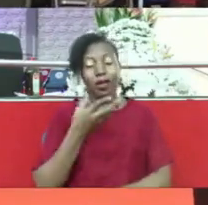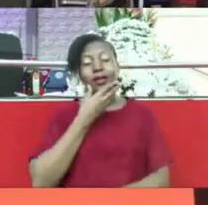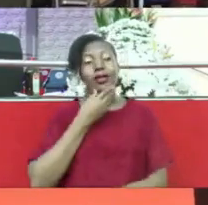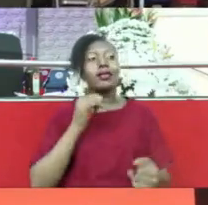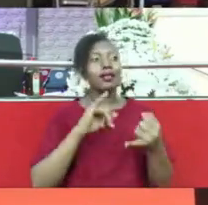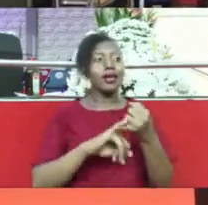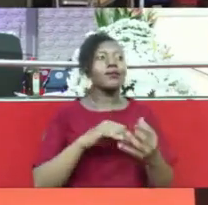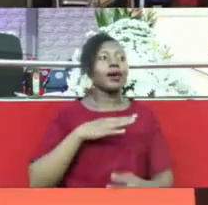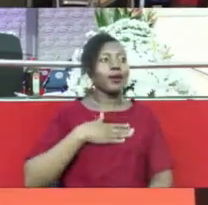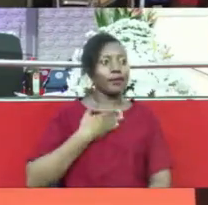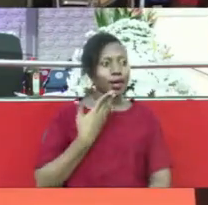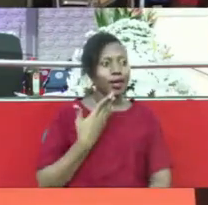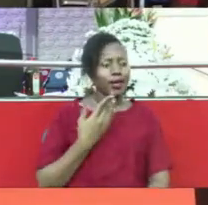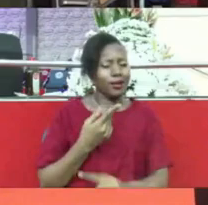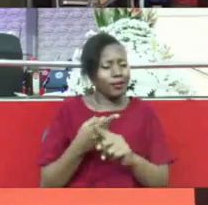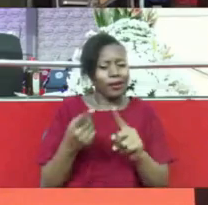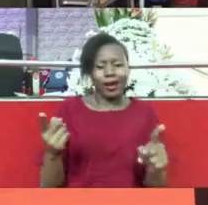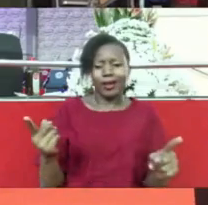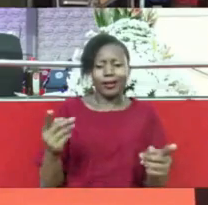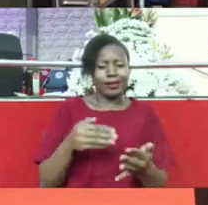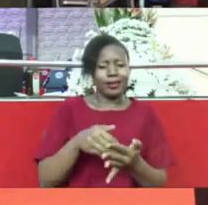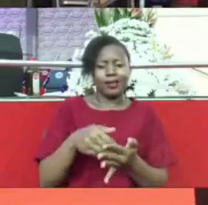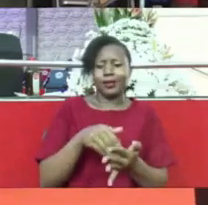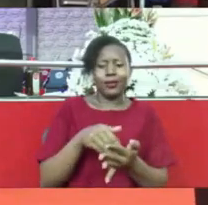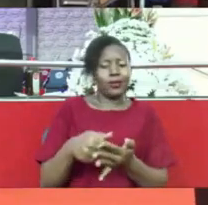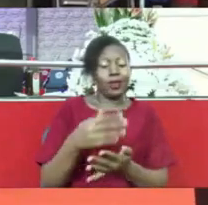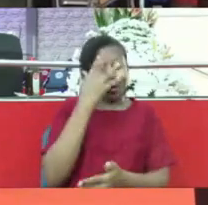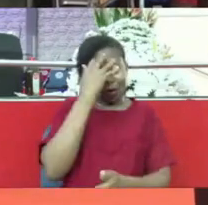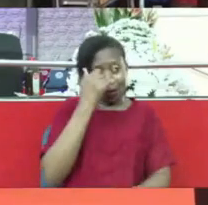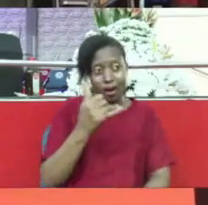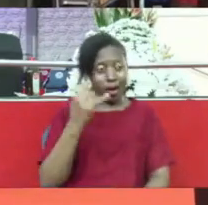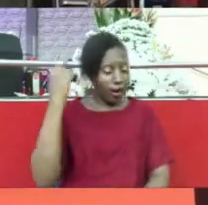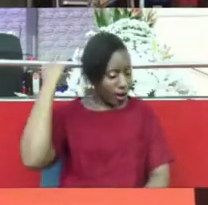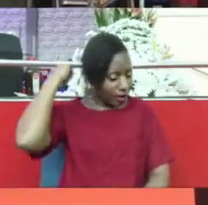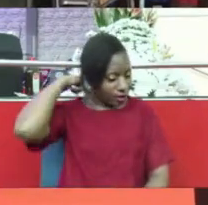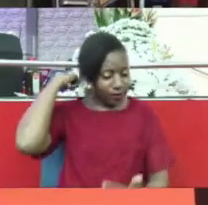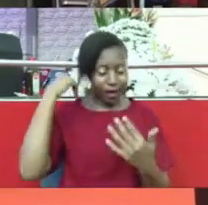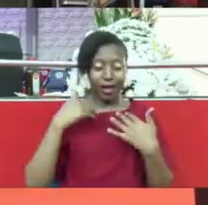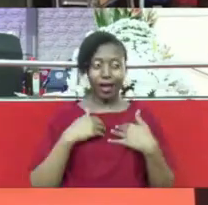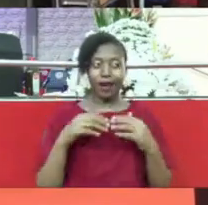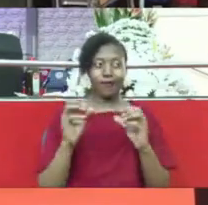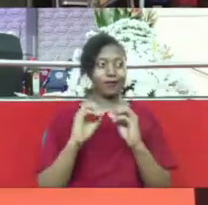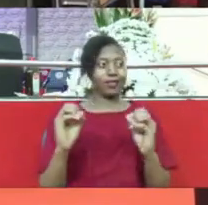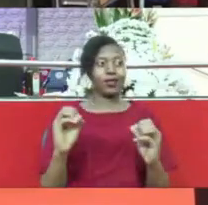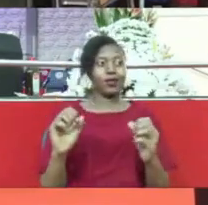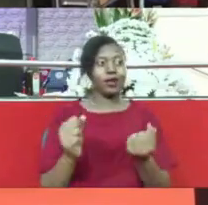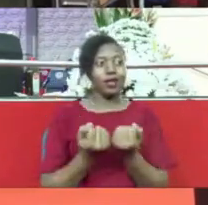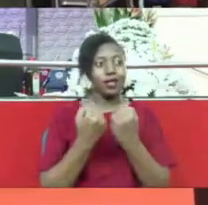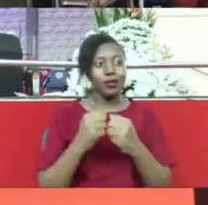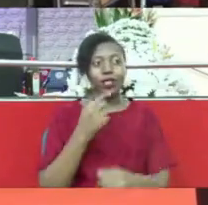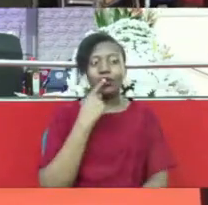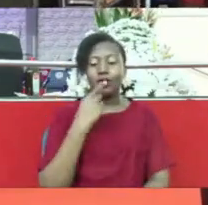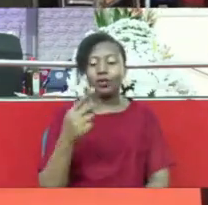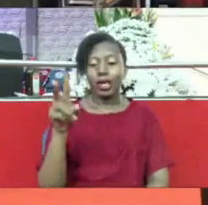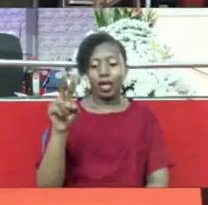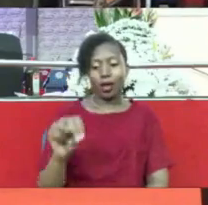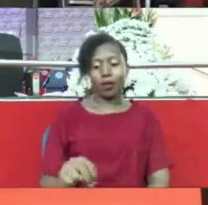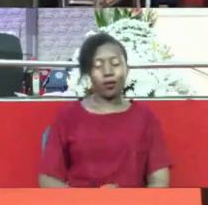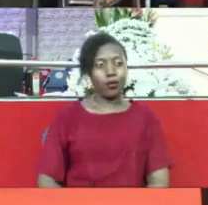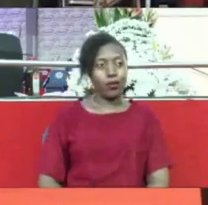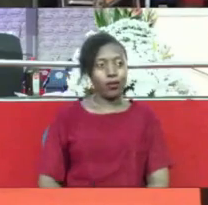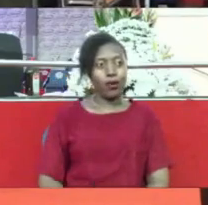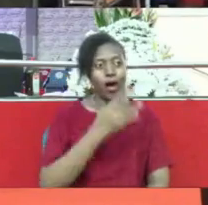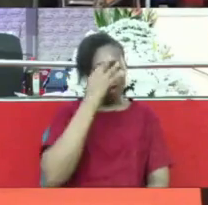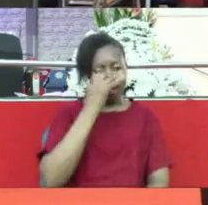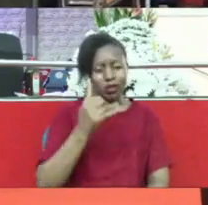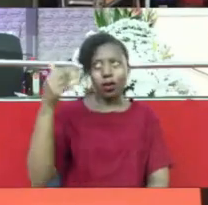He has no spine. Yeye hana uwezo, hana uti wa mgongo. He has no spine to say no. Haezi sema hapana. That's why God is calling him a